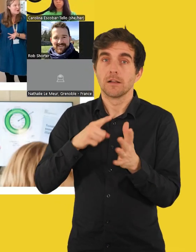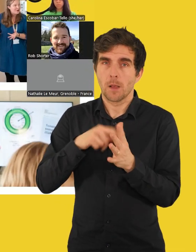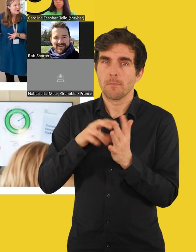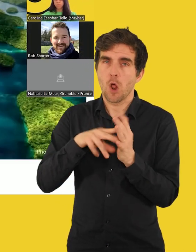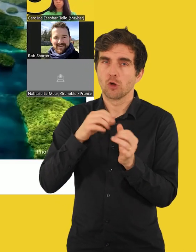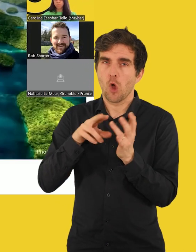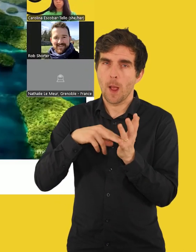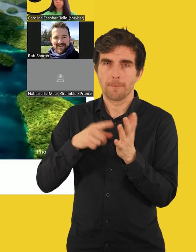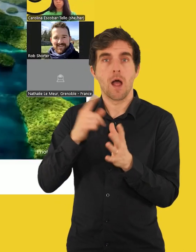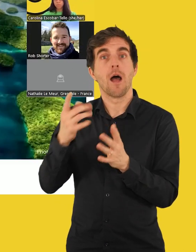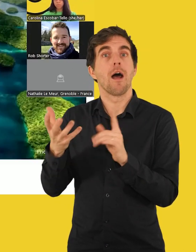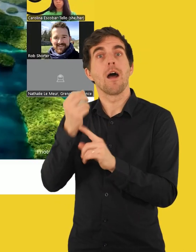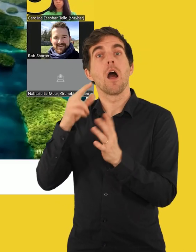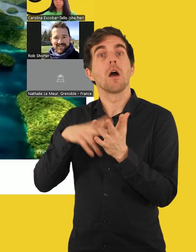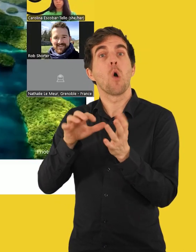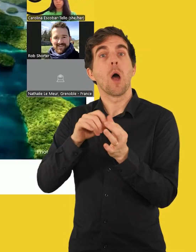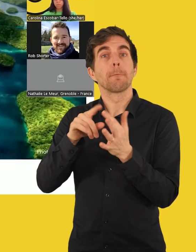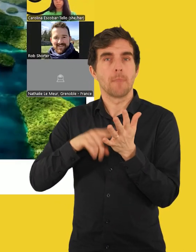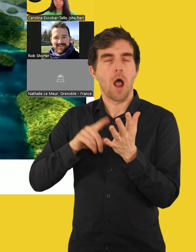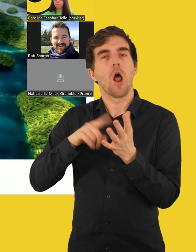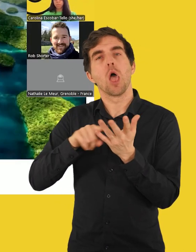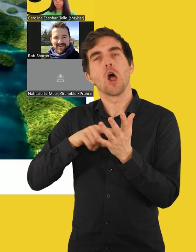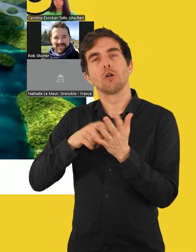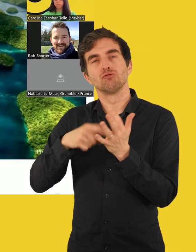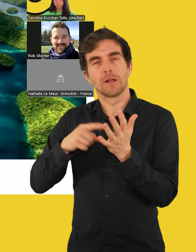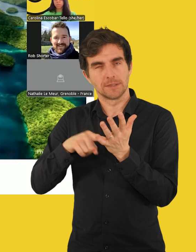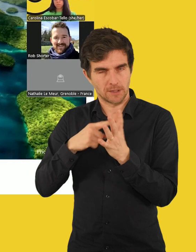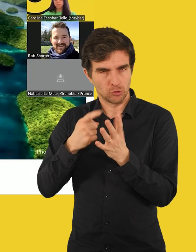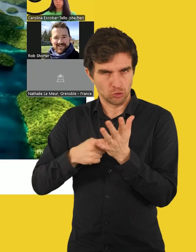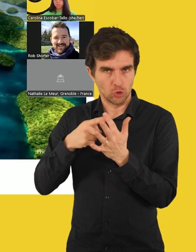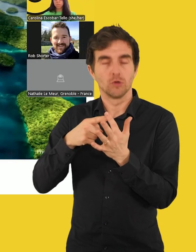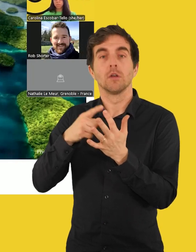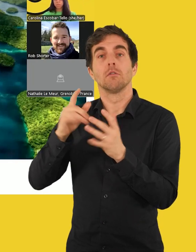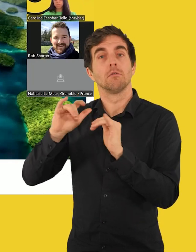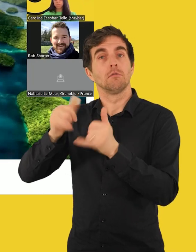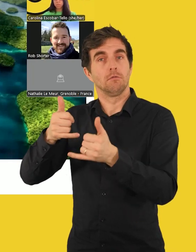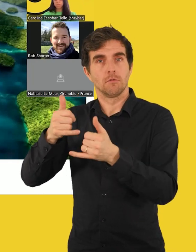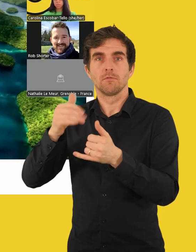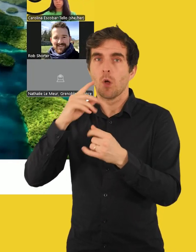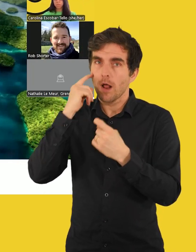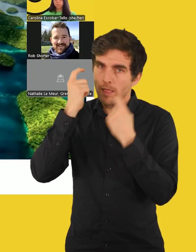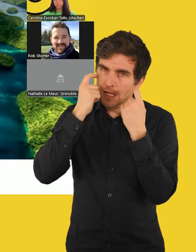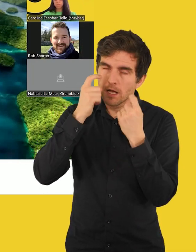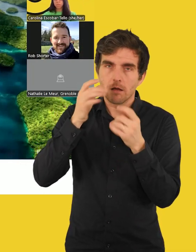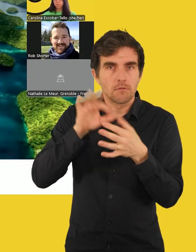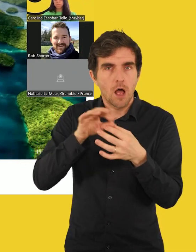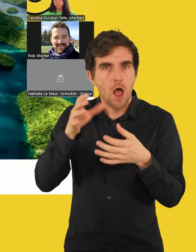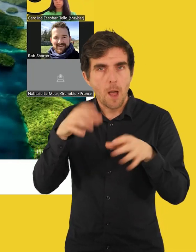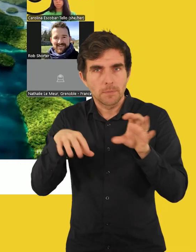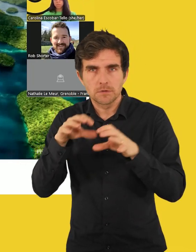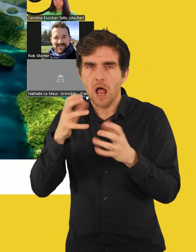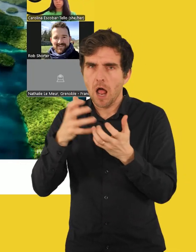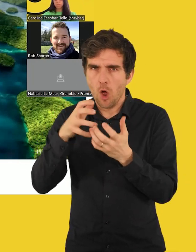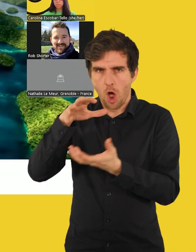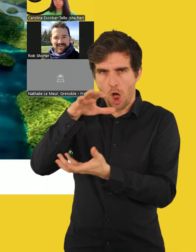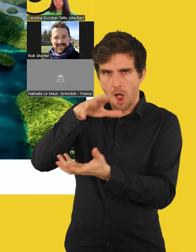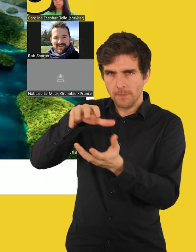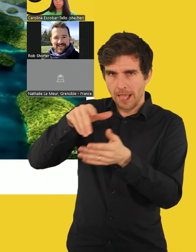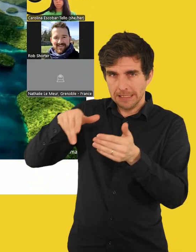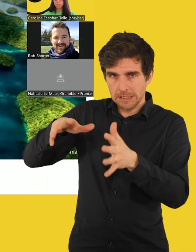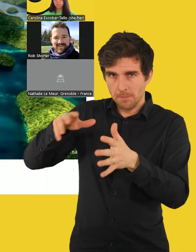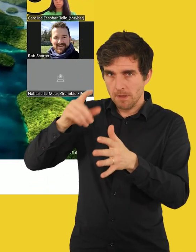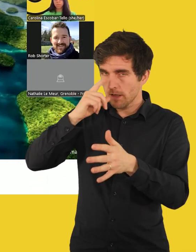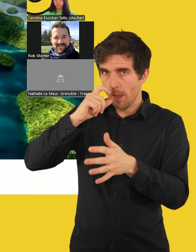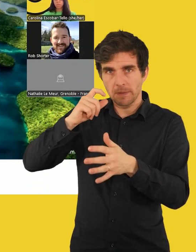Ilya Prigozhin was a Nobel laureate in chemistry. And he said, thinking in terms of chemistry, he said, when a complex system